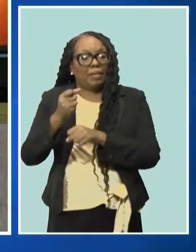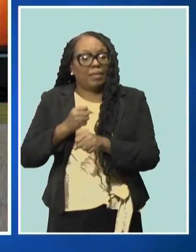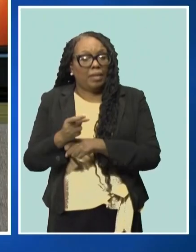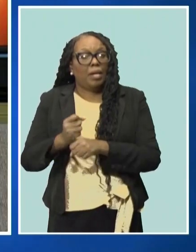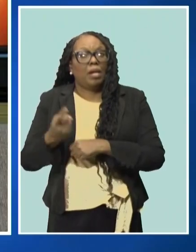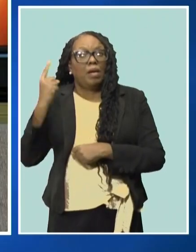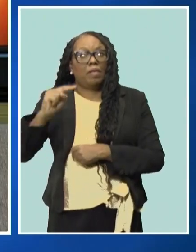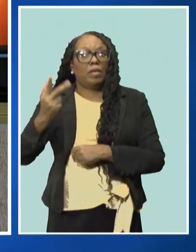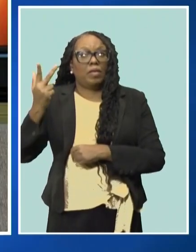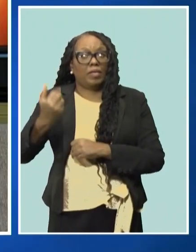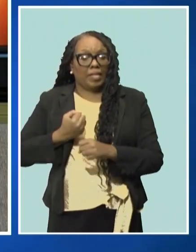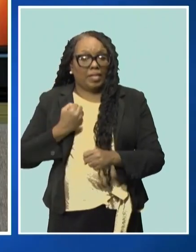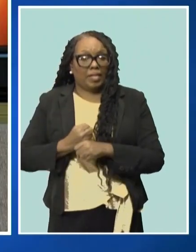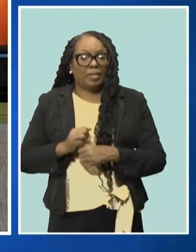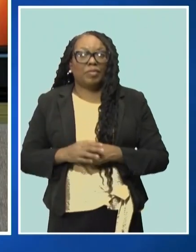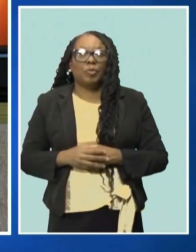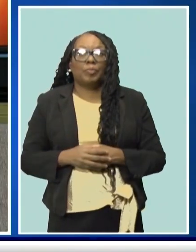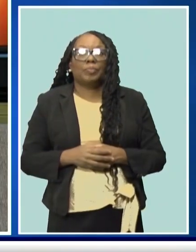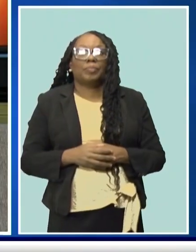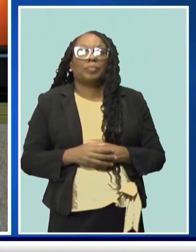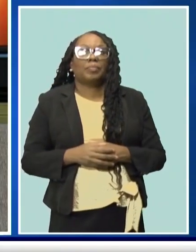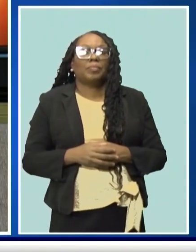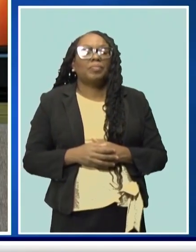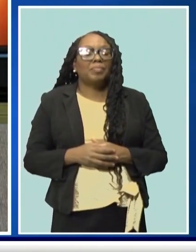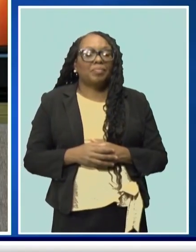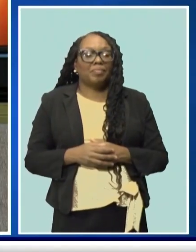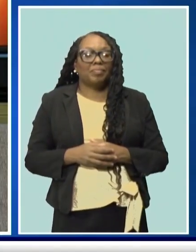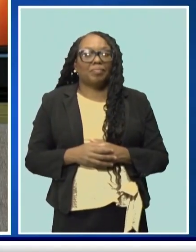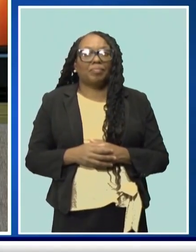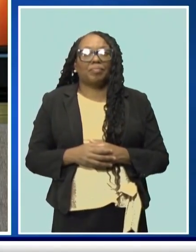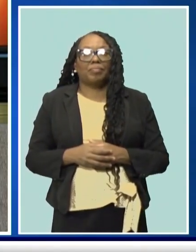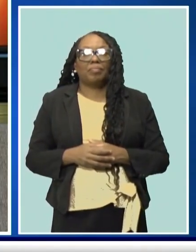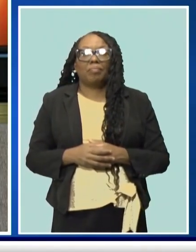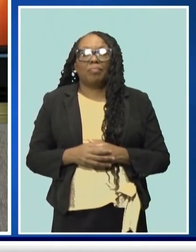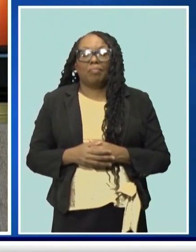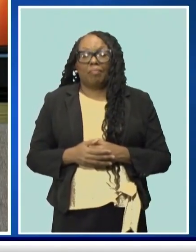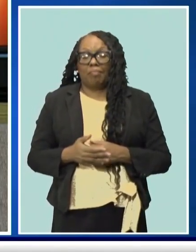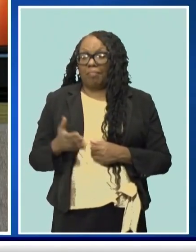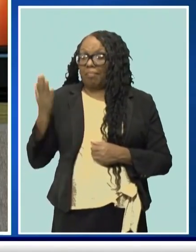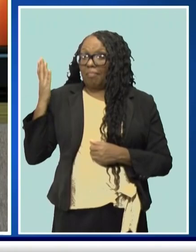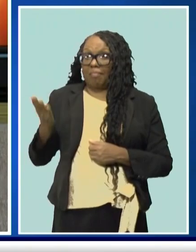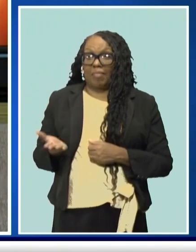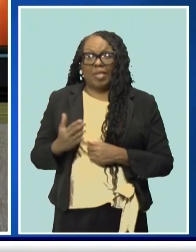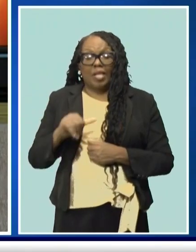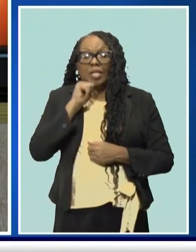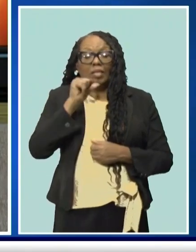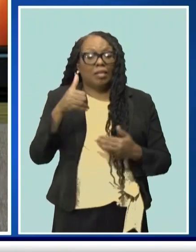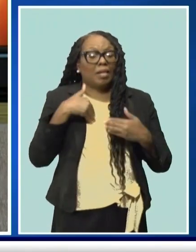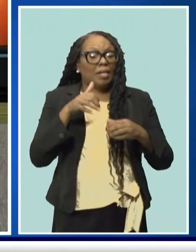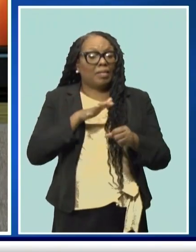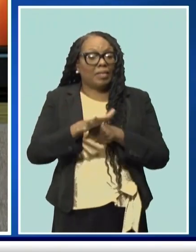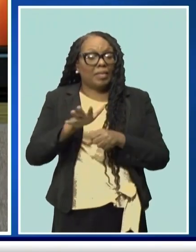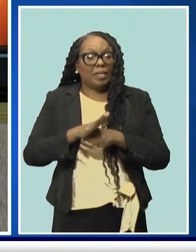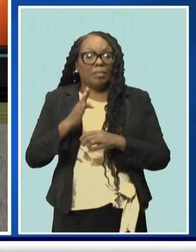It's a tremendous headache and a financial burden, as Mr. would tell you, as our